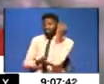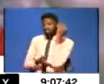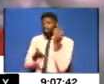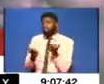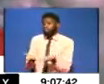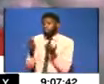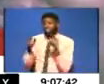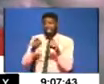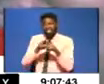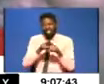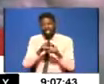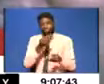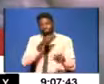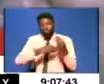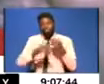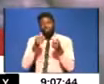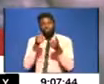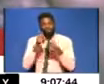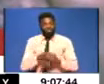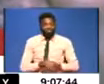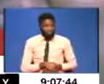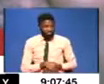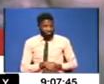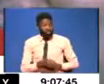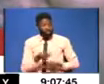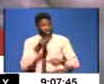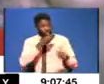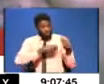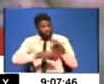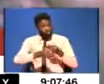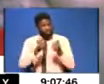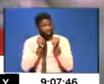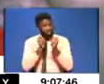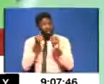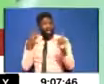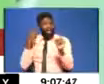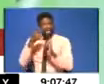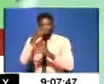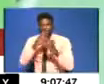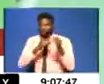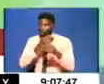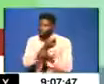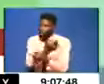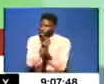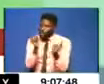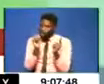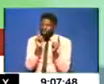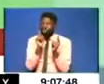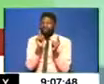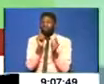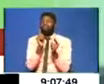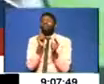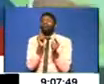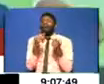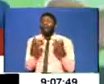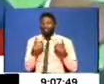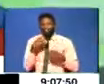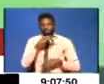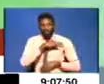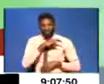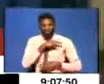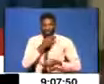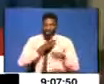shared economic benefits for all. And the people who've been talking about the economy are in